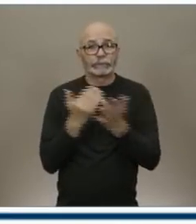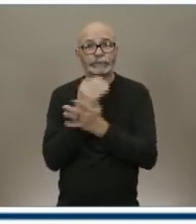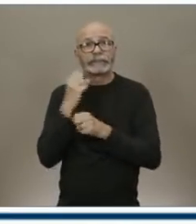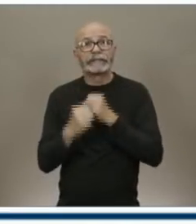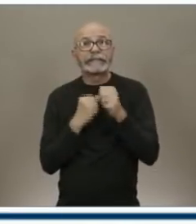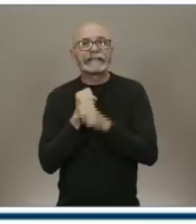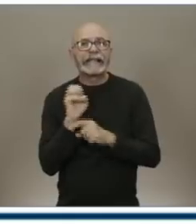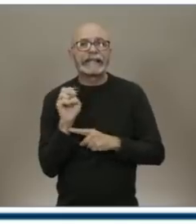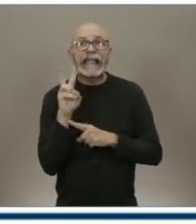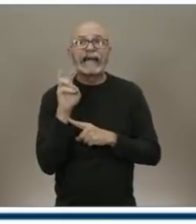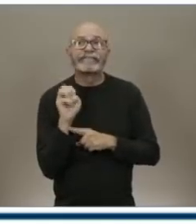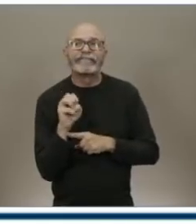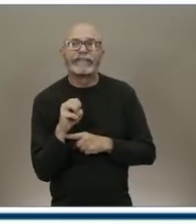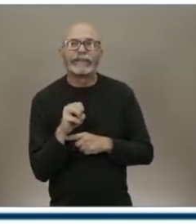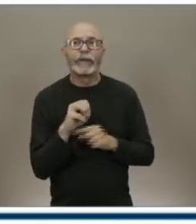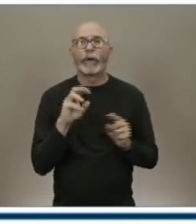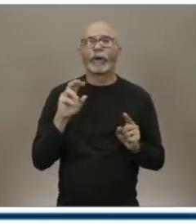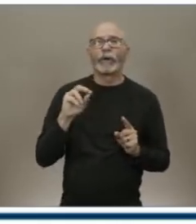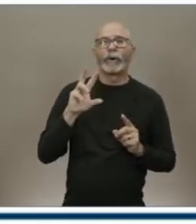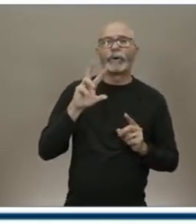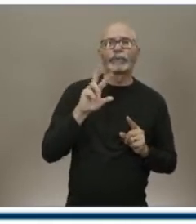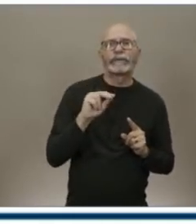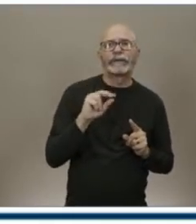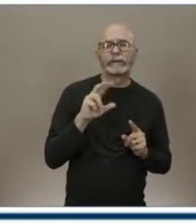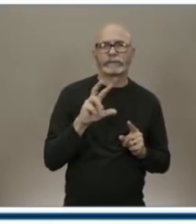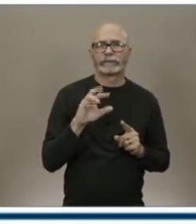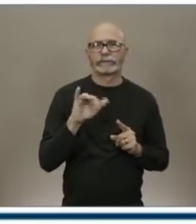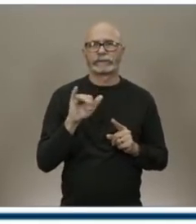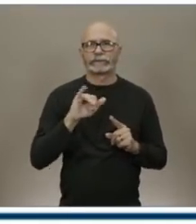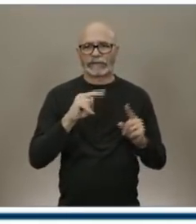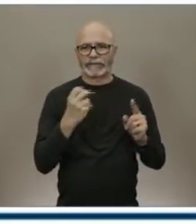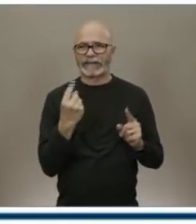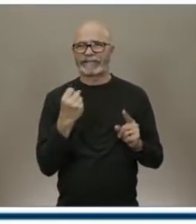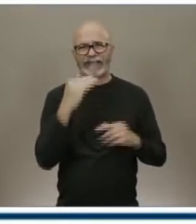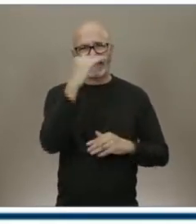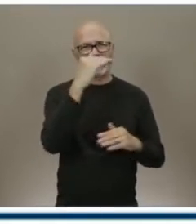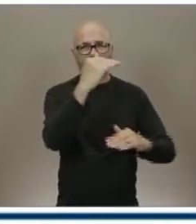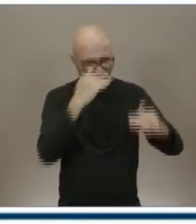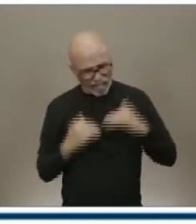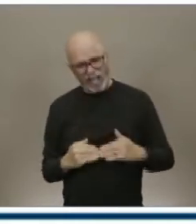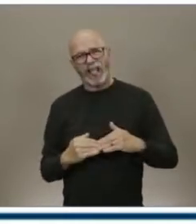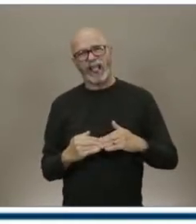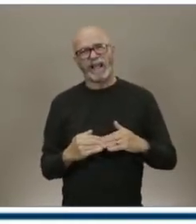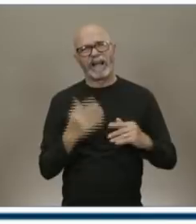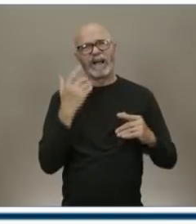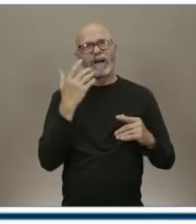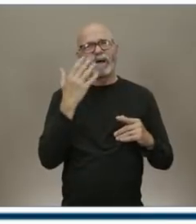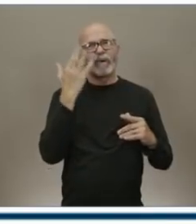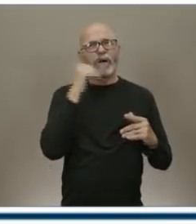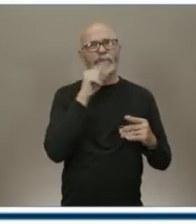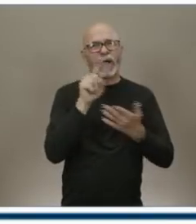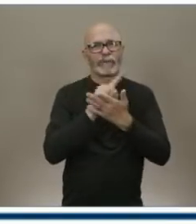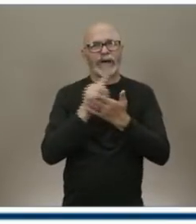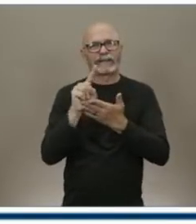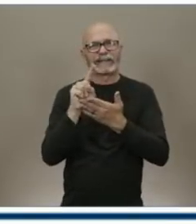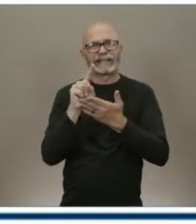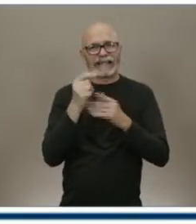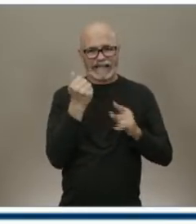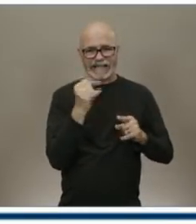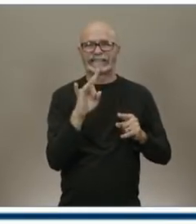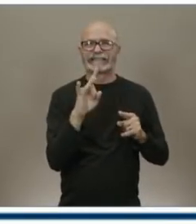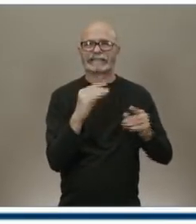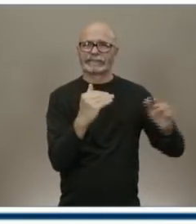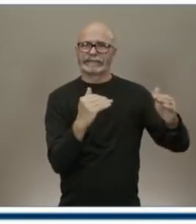is it that makes January 11th the safest back-to-school choice rather than a week later on January 18th? Well,